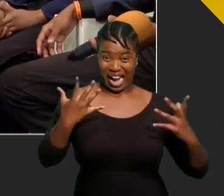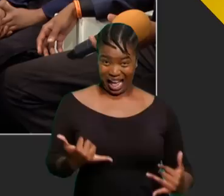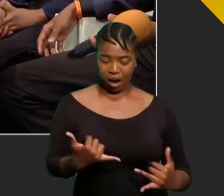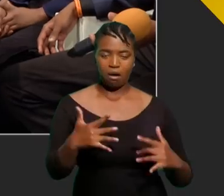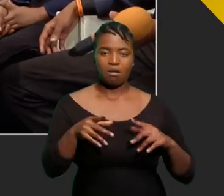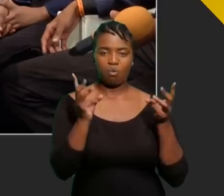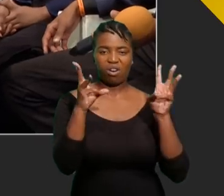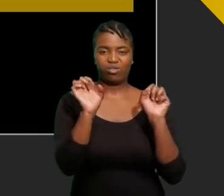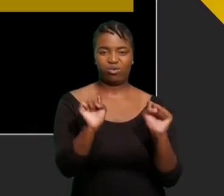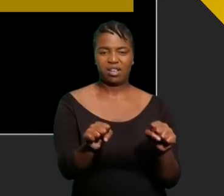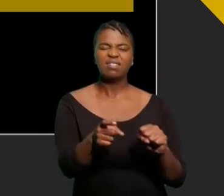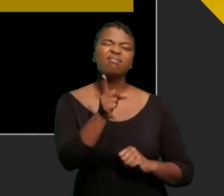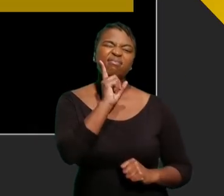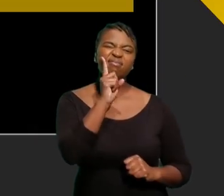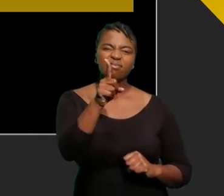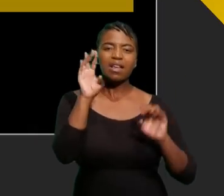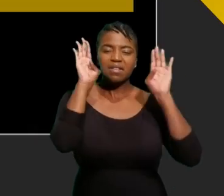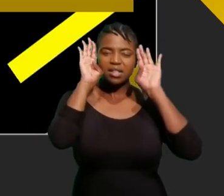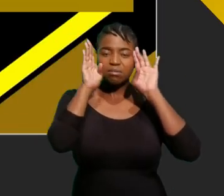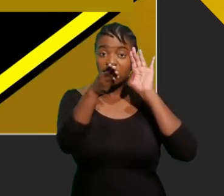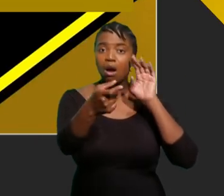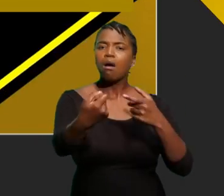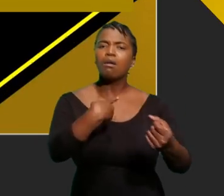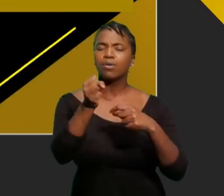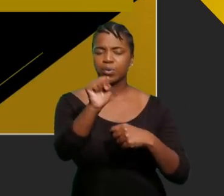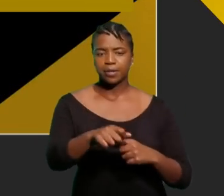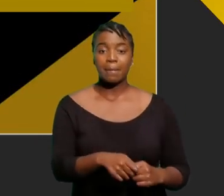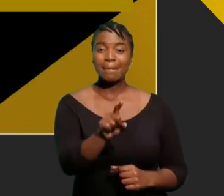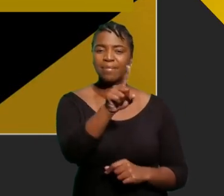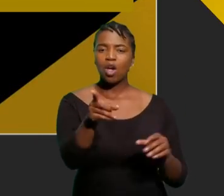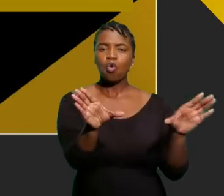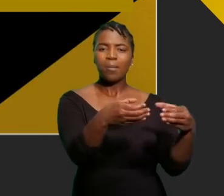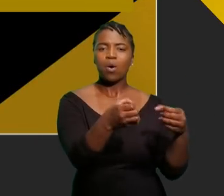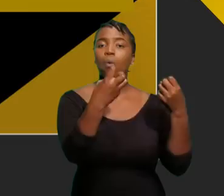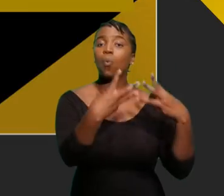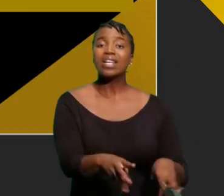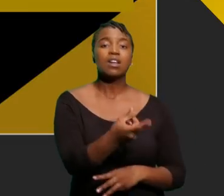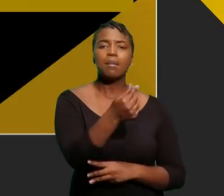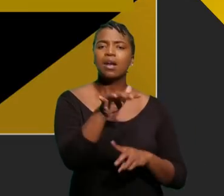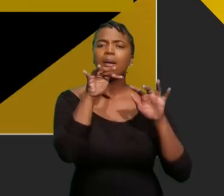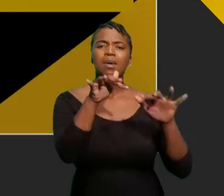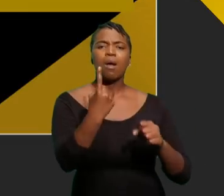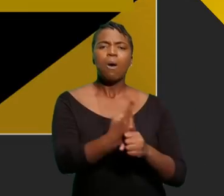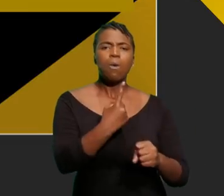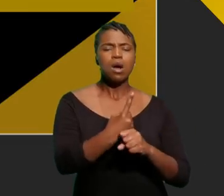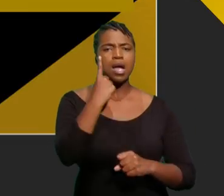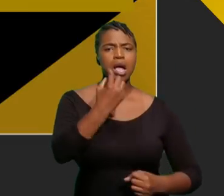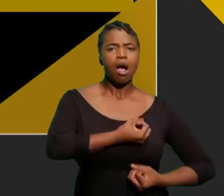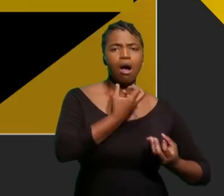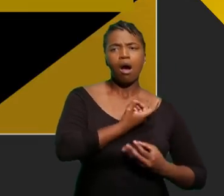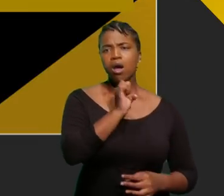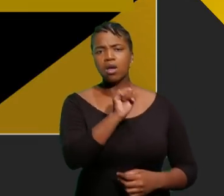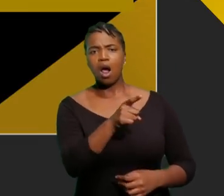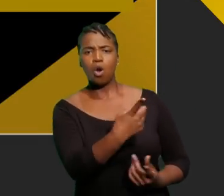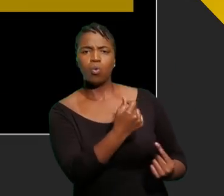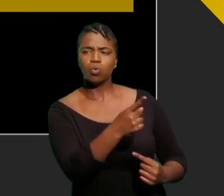kusibone kancane ke ukuthi Facebook uthini. UDaniel uthi ke, these commissions are a waste of money. People always testify against each other, but no one gets